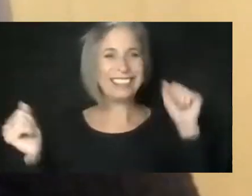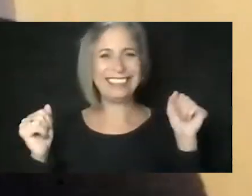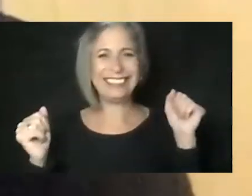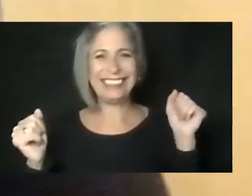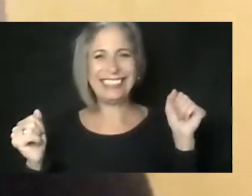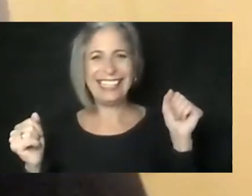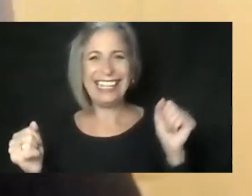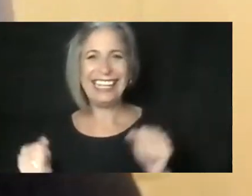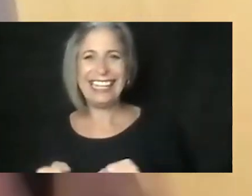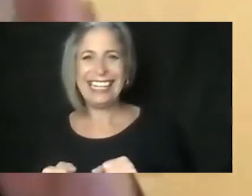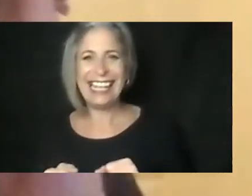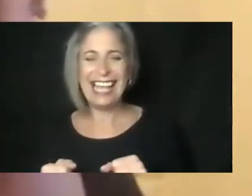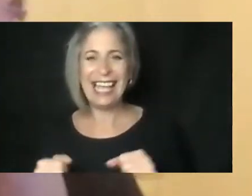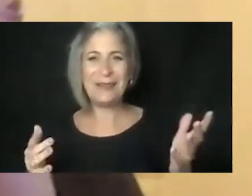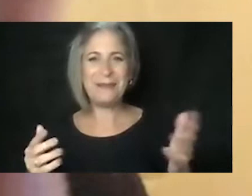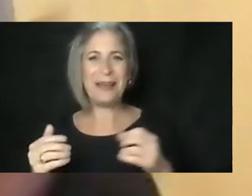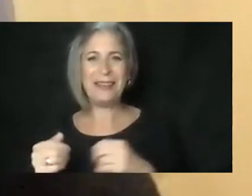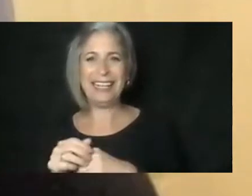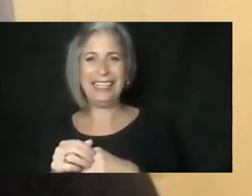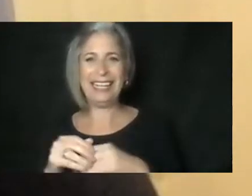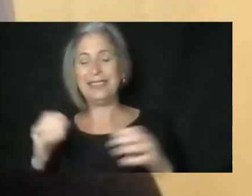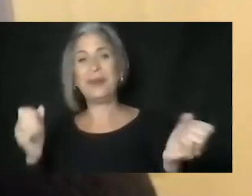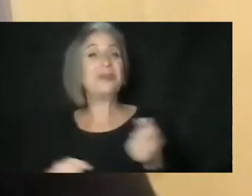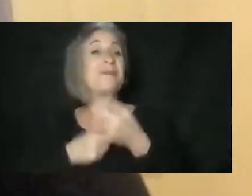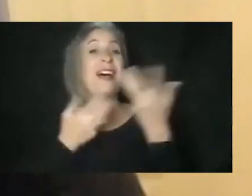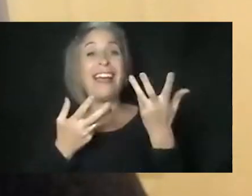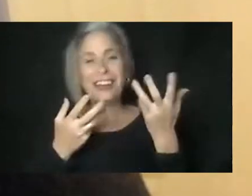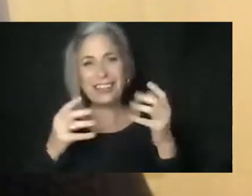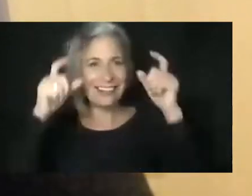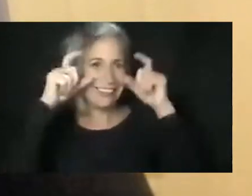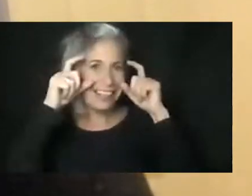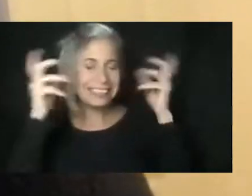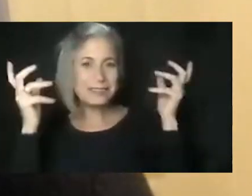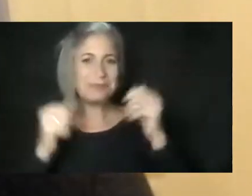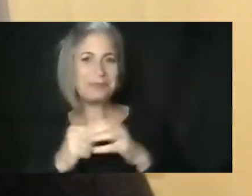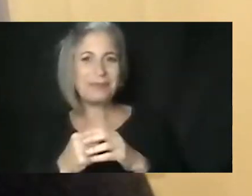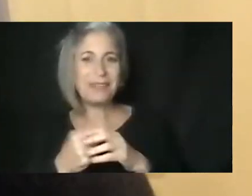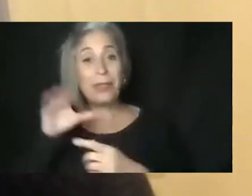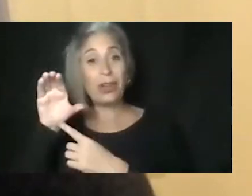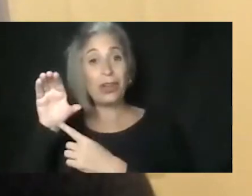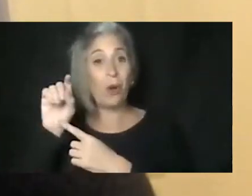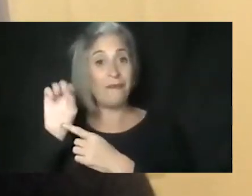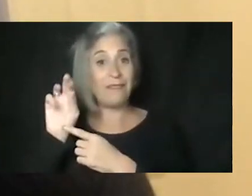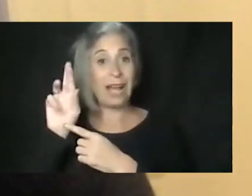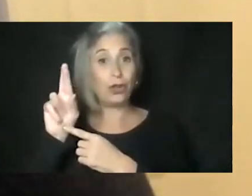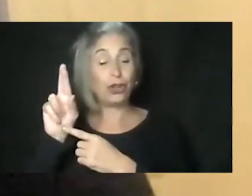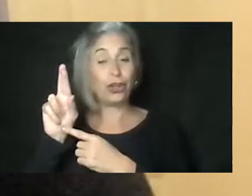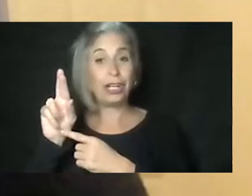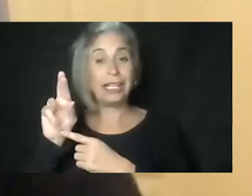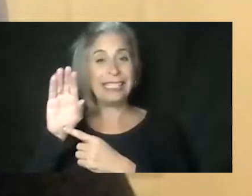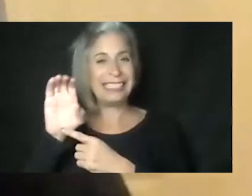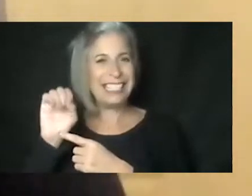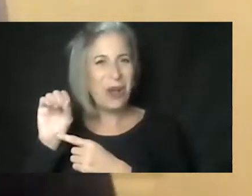is my Ruth Bader Ginsburg inspired glasses. And I'm the co-founder and CEO of